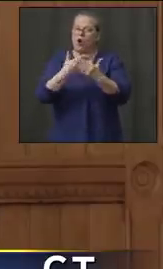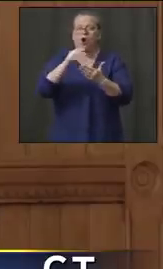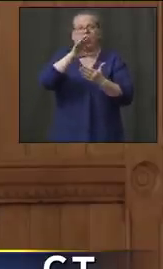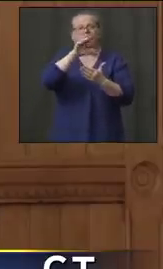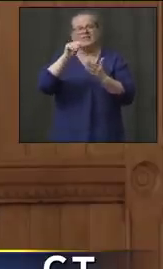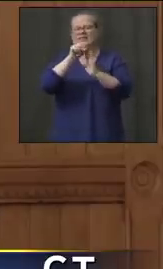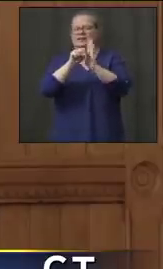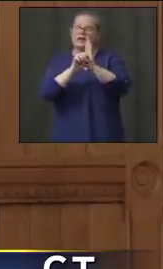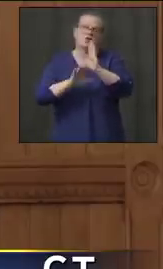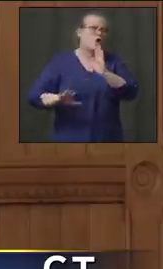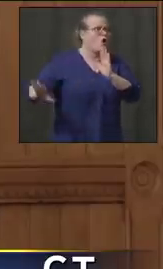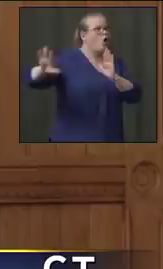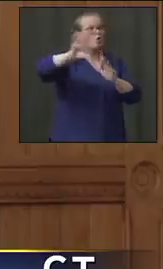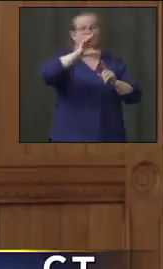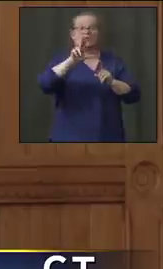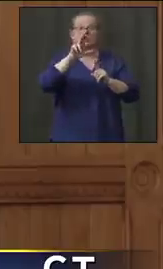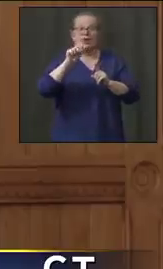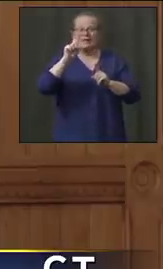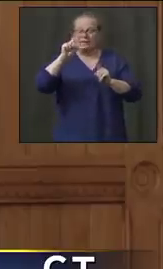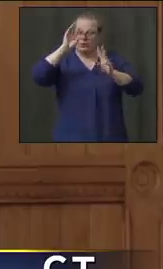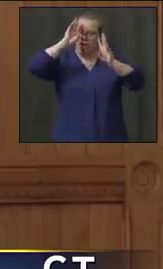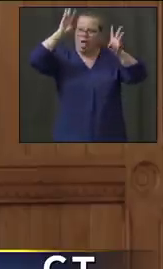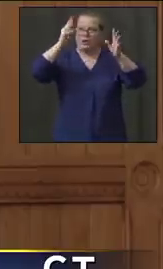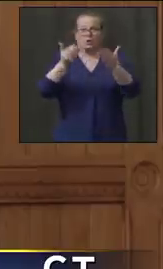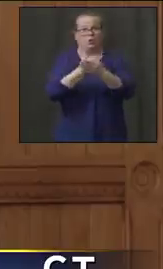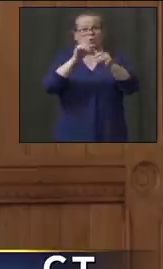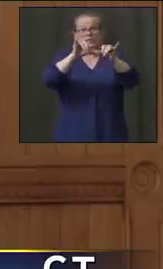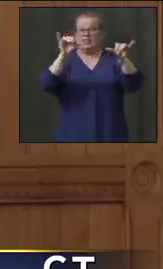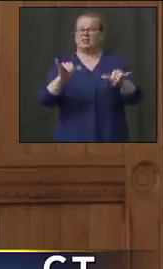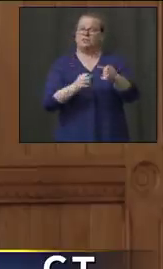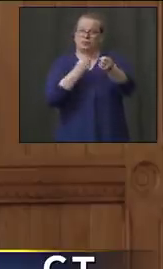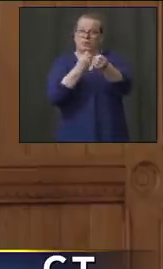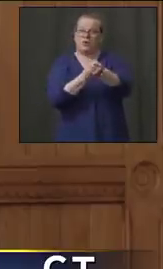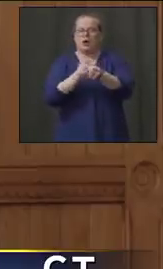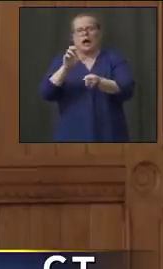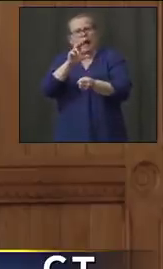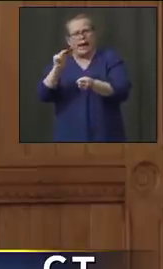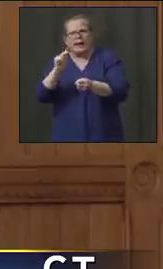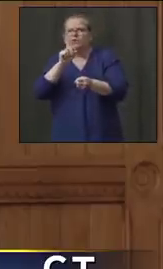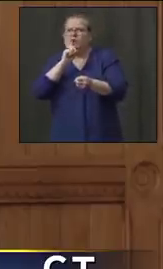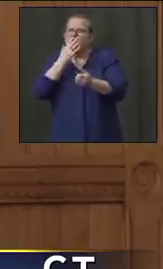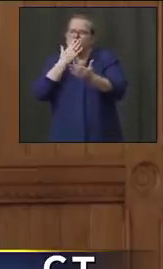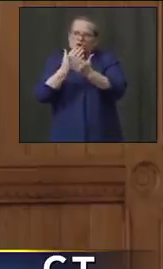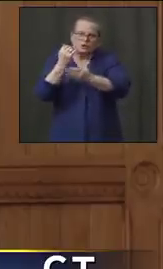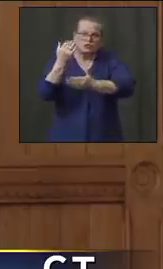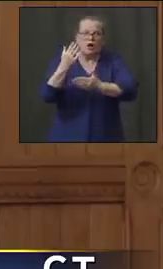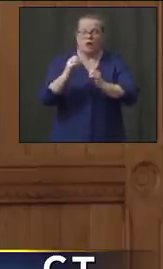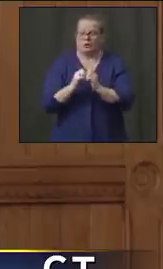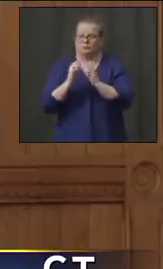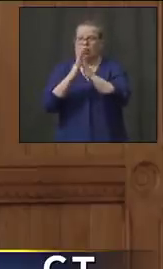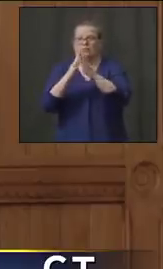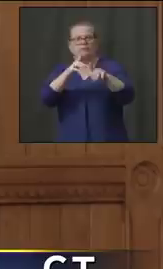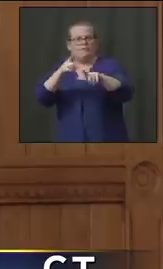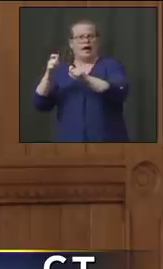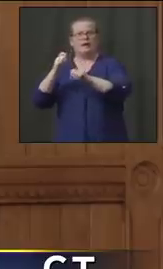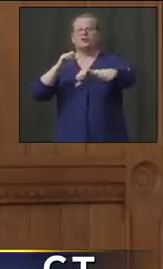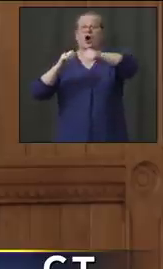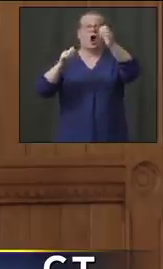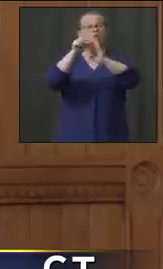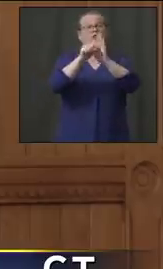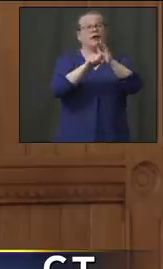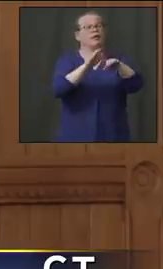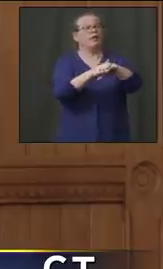new system to support this benefit. Connecticut's actually done an incredible job of getting it up relatively fast compared to a lot of other